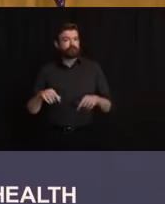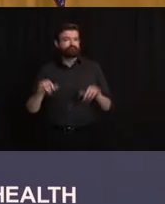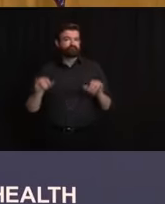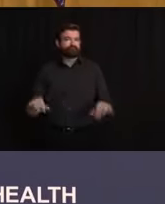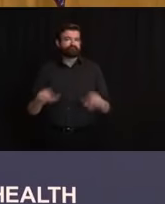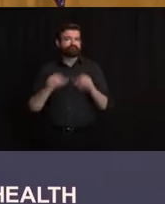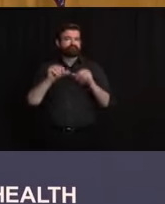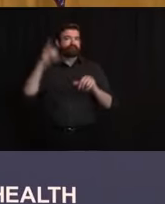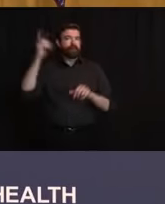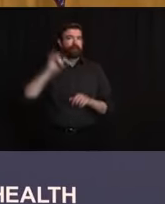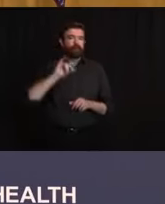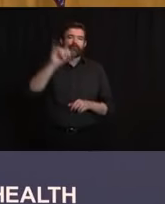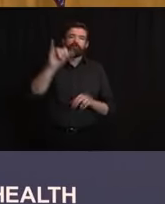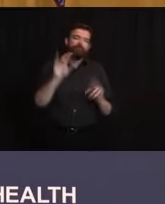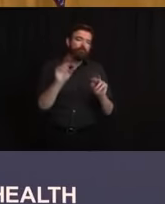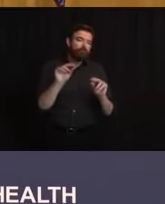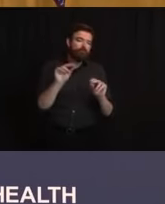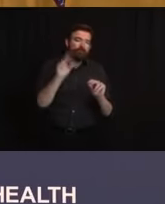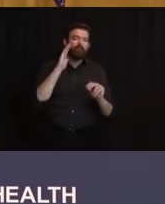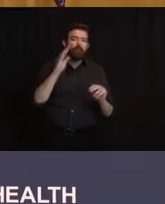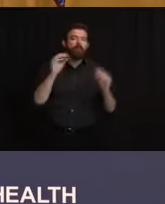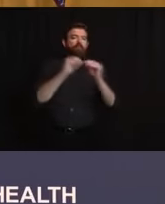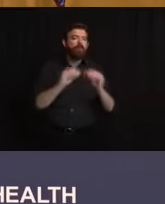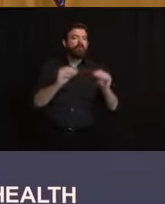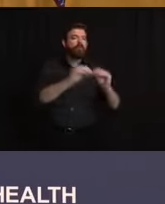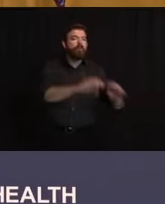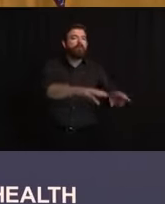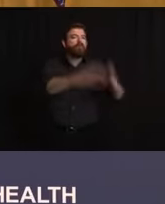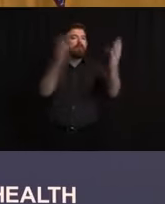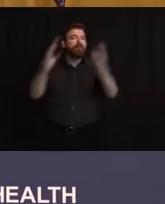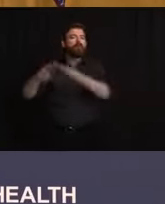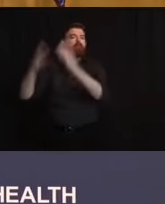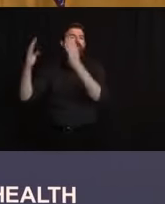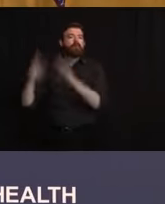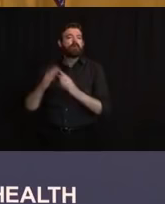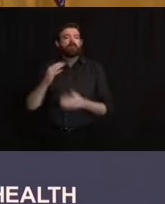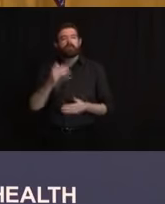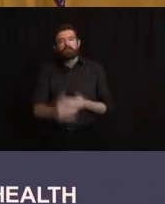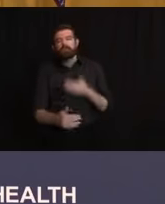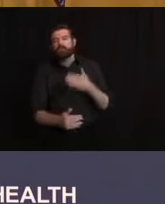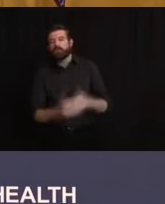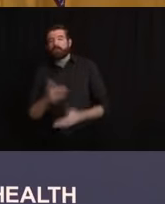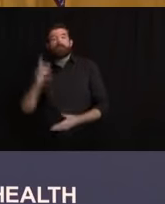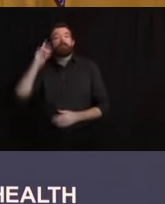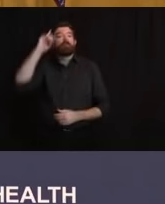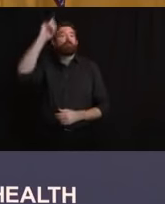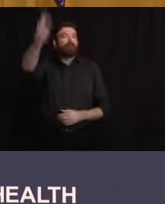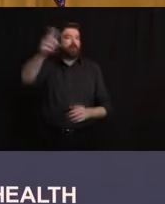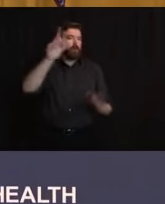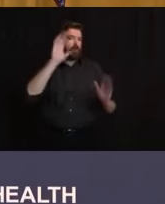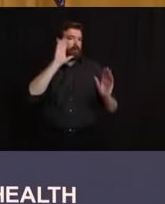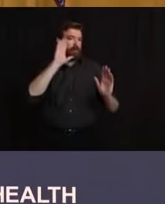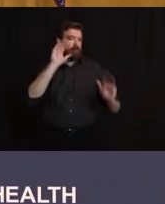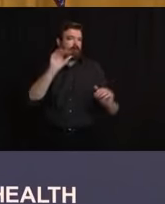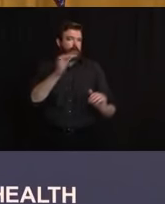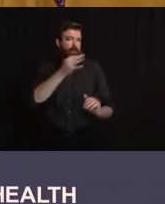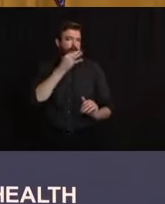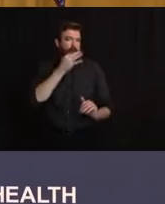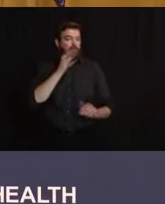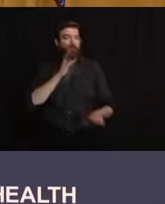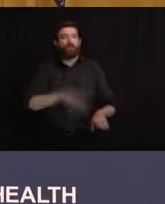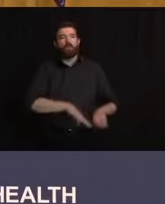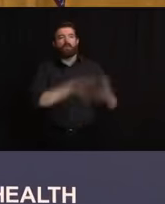hope that we can, under certain parameters, have indoor dining. I would hope sometime sooner than later. And when we have that, then you've